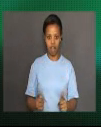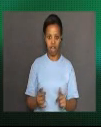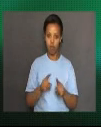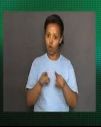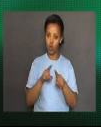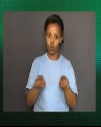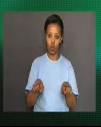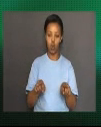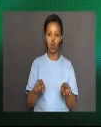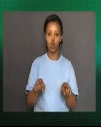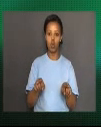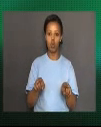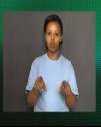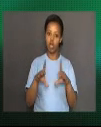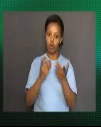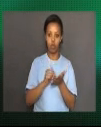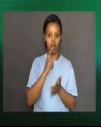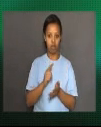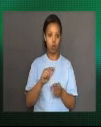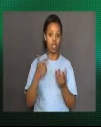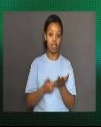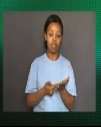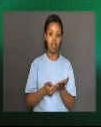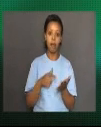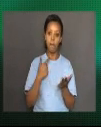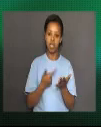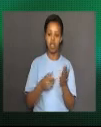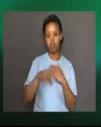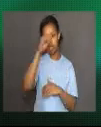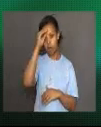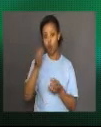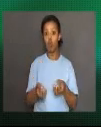several sub-stages, so we have a great deal to learn.